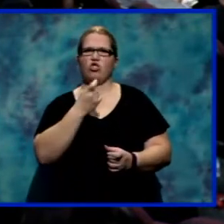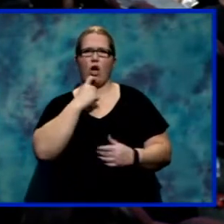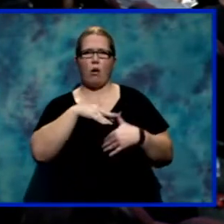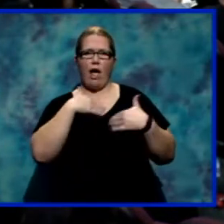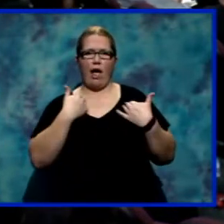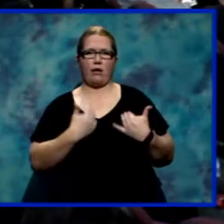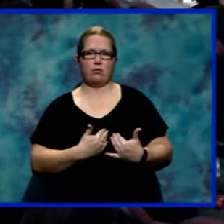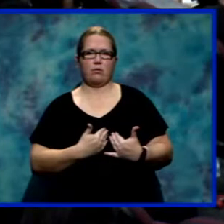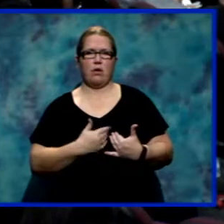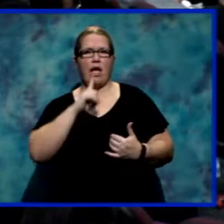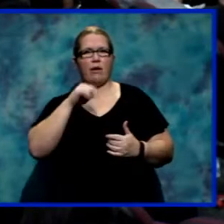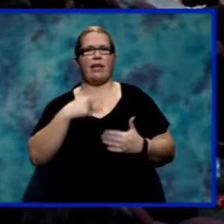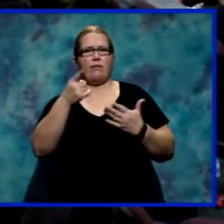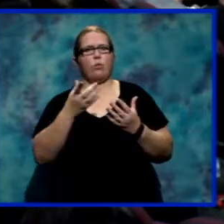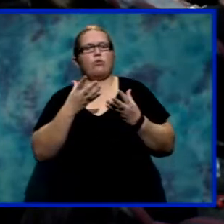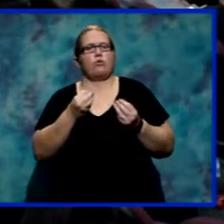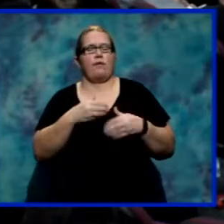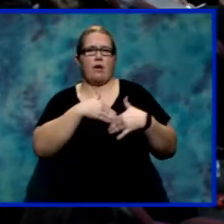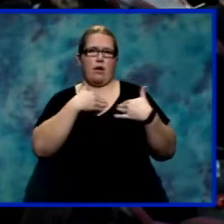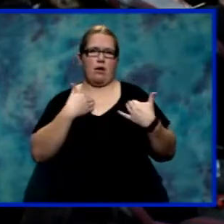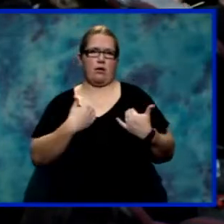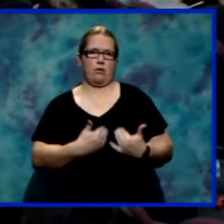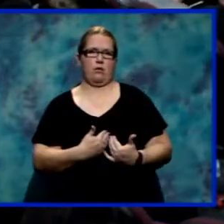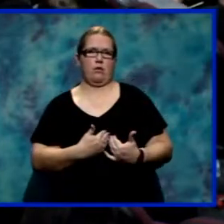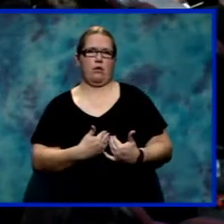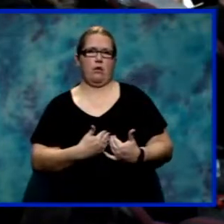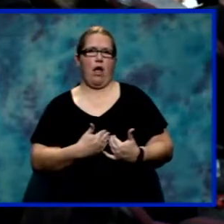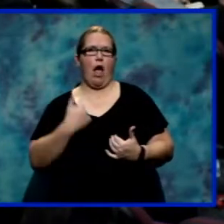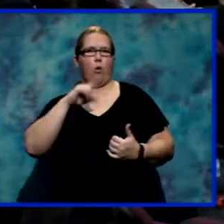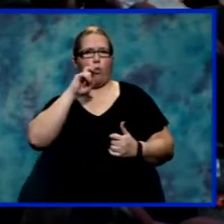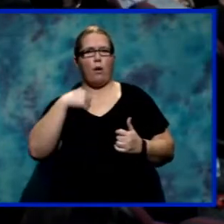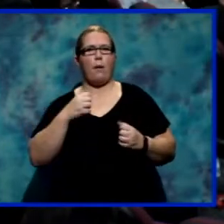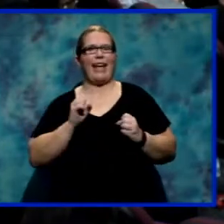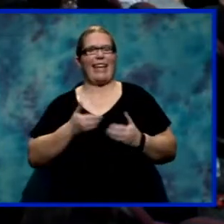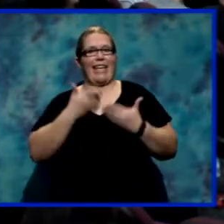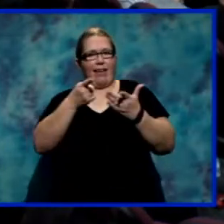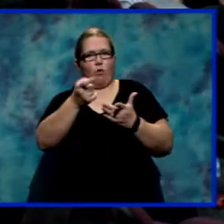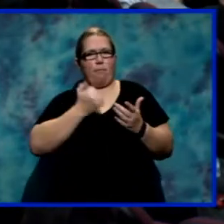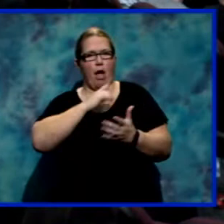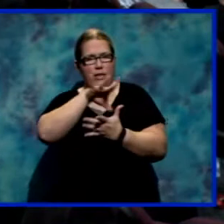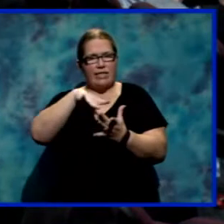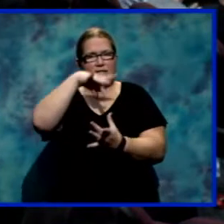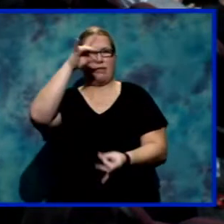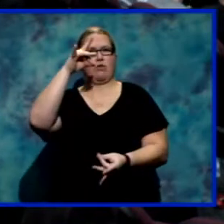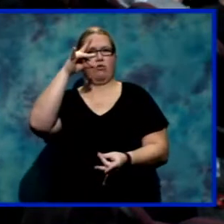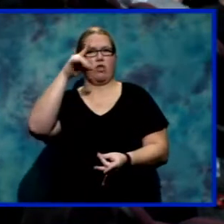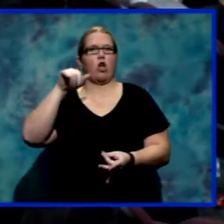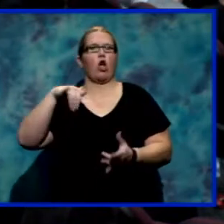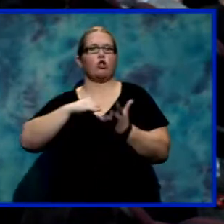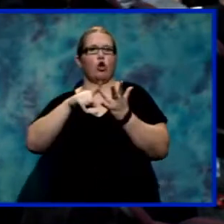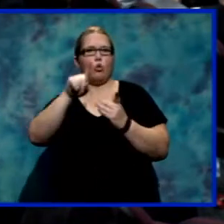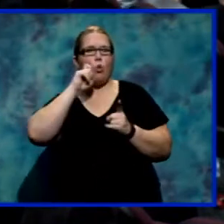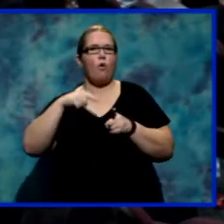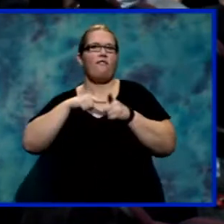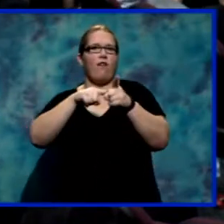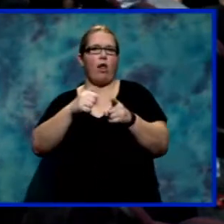and give you a tender, responsive heart. And I will put my spirit in you so that you will follow my